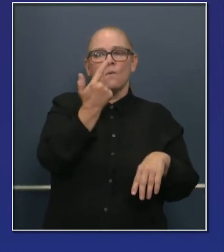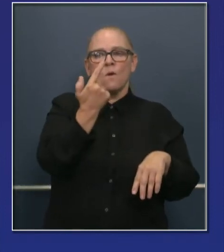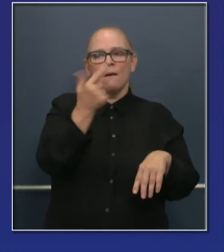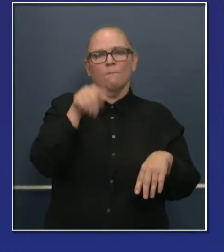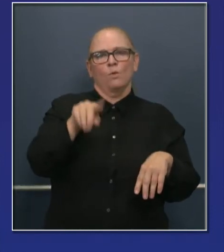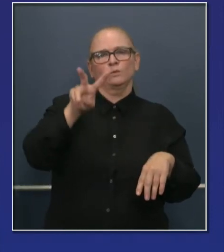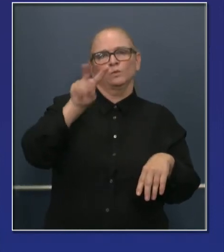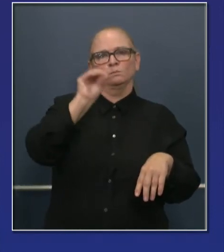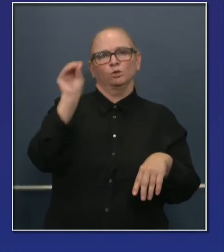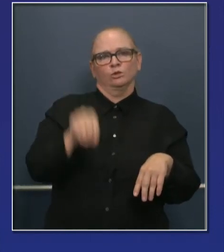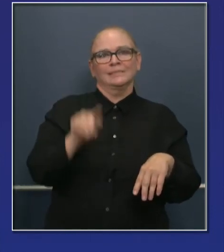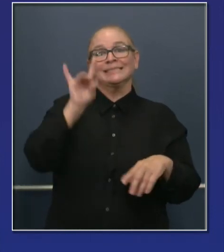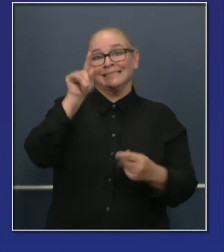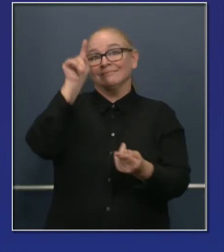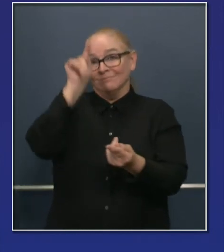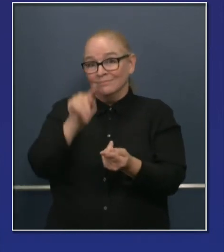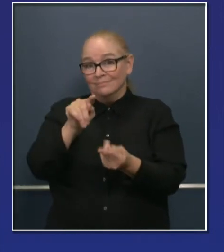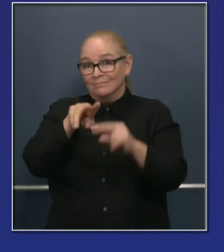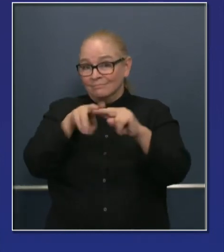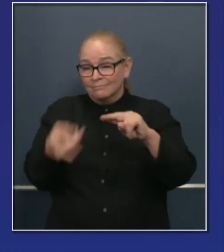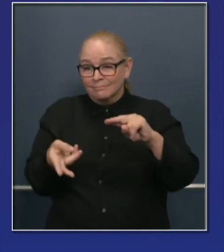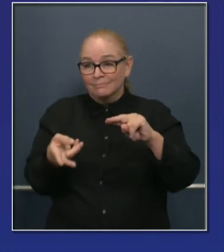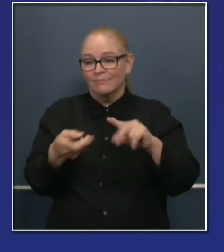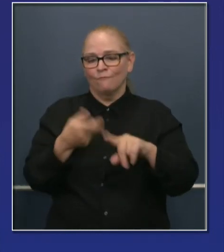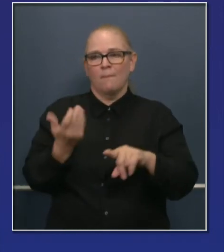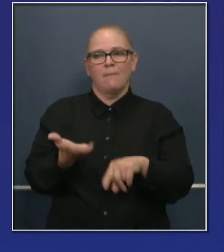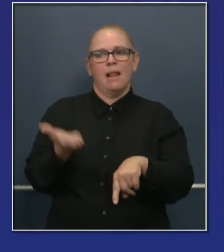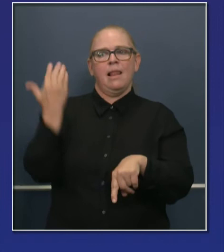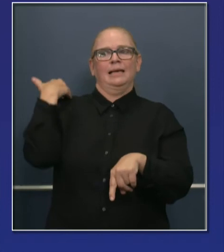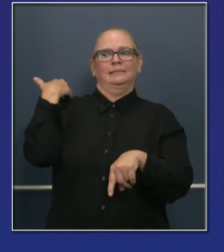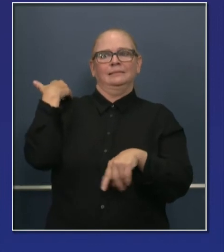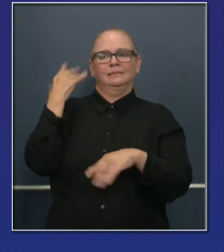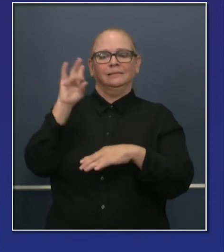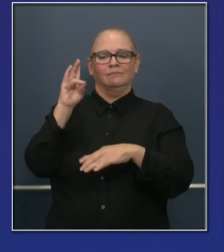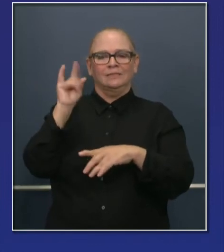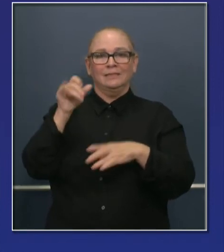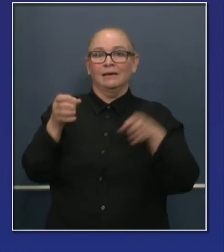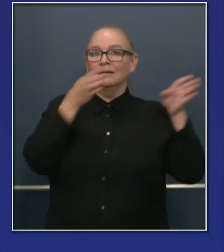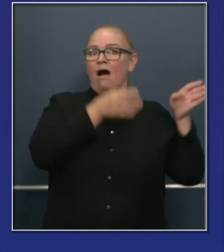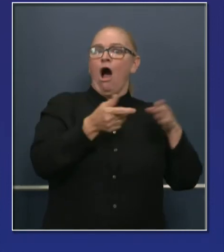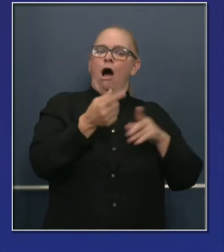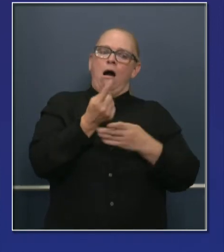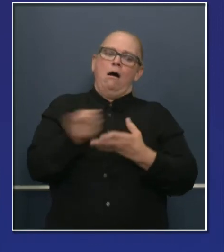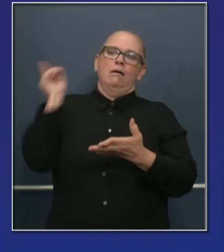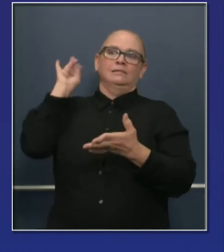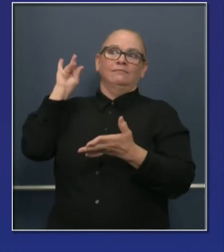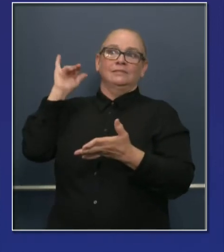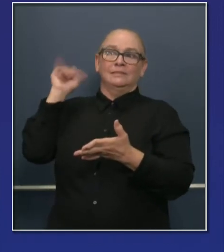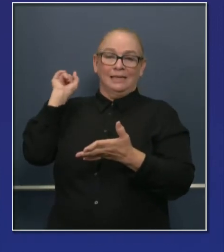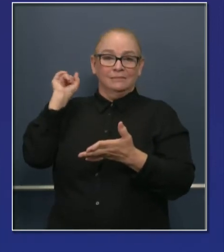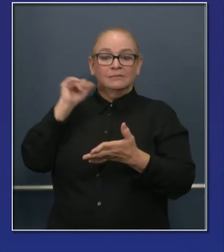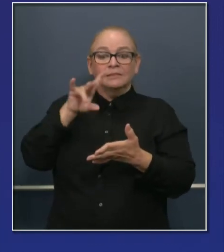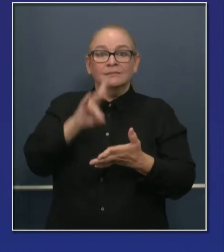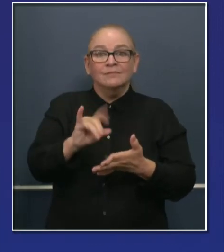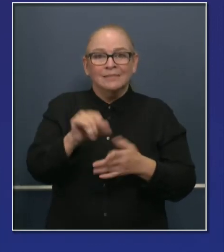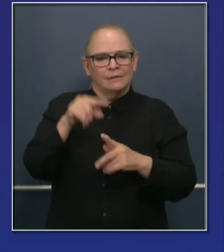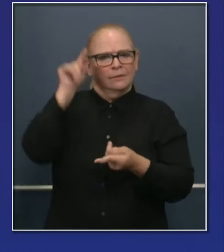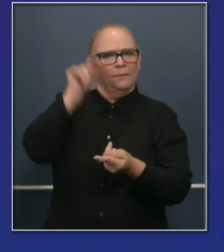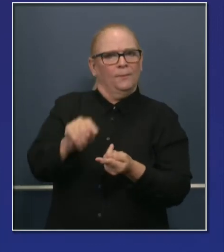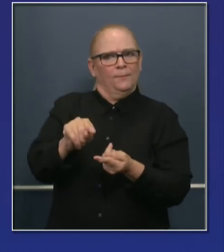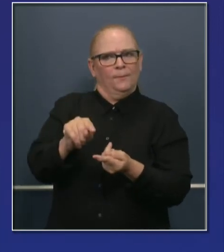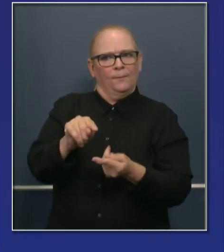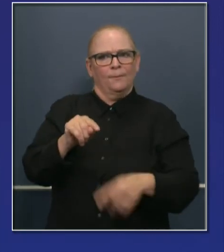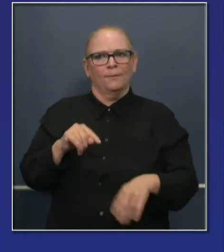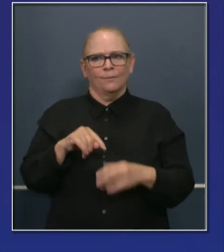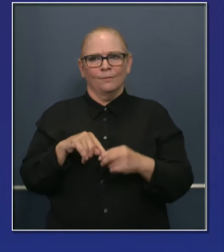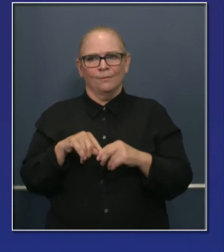21.2% from the previous 7-day average. That's good news, 21.2% decline. The last time you